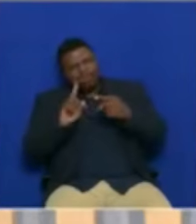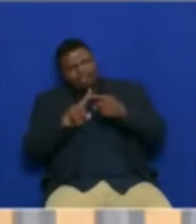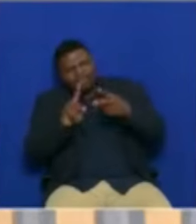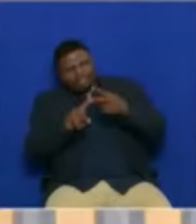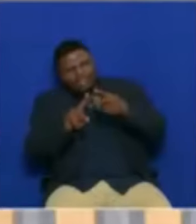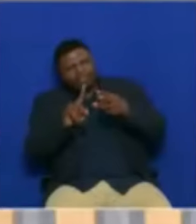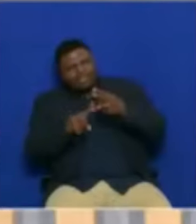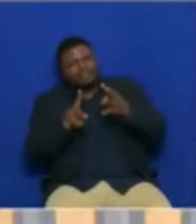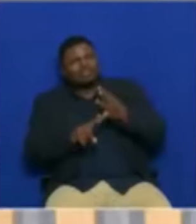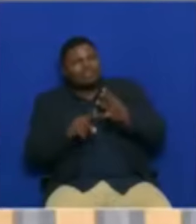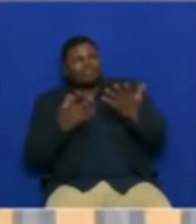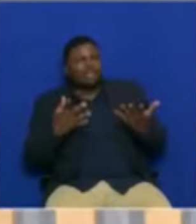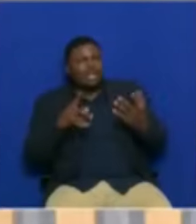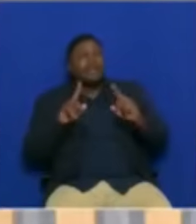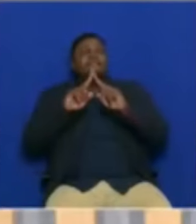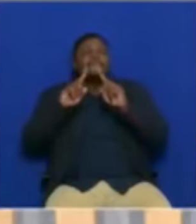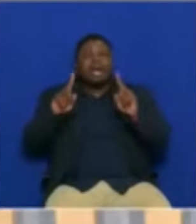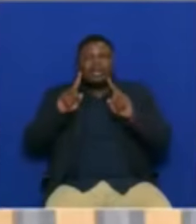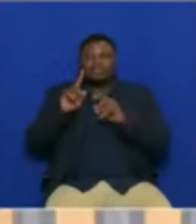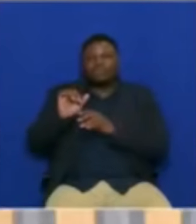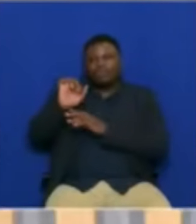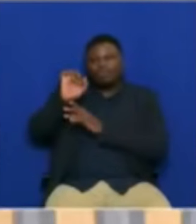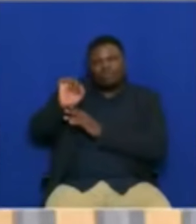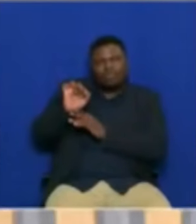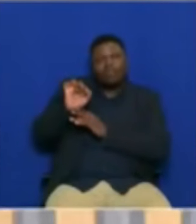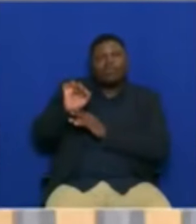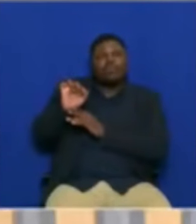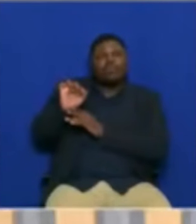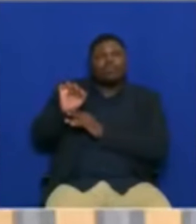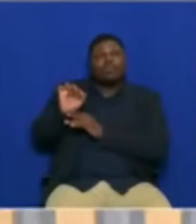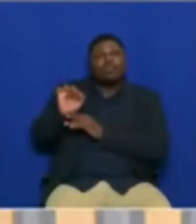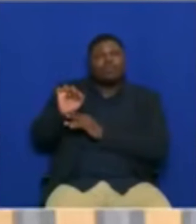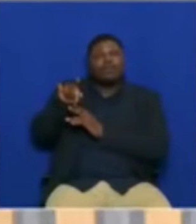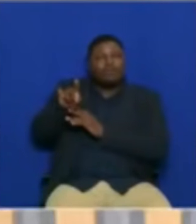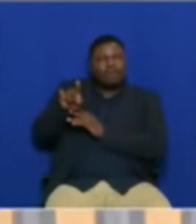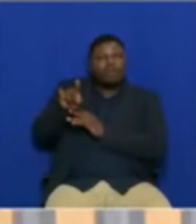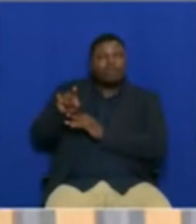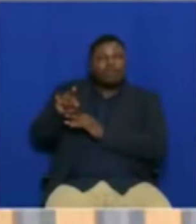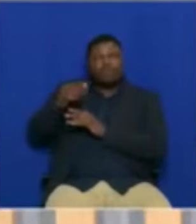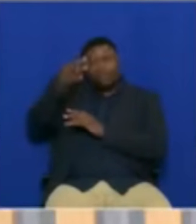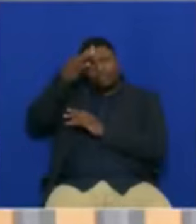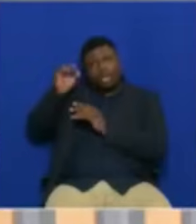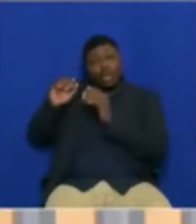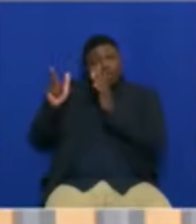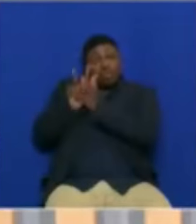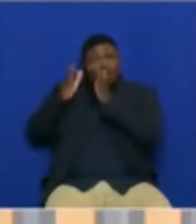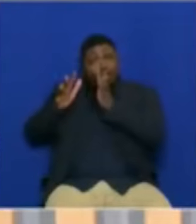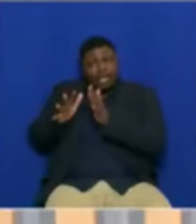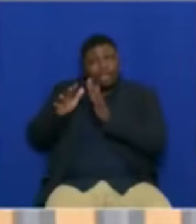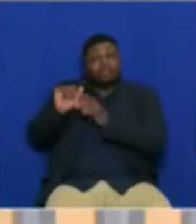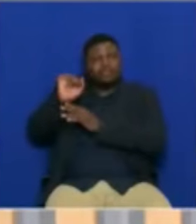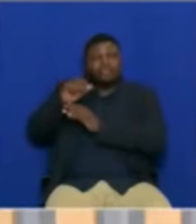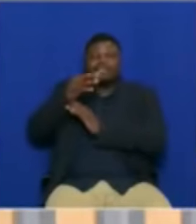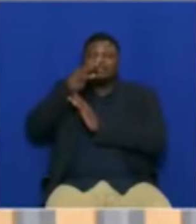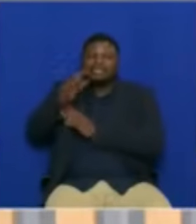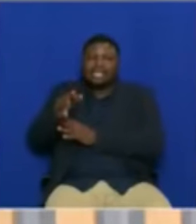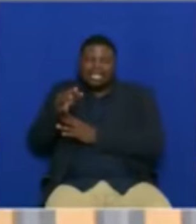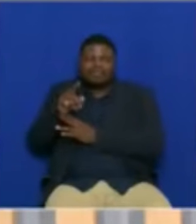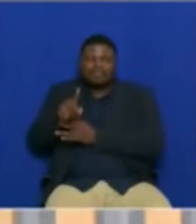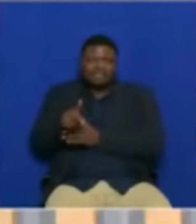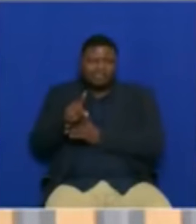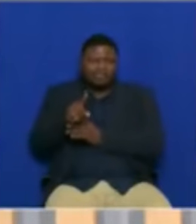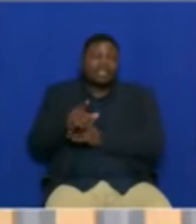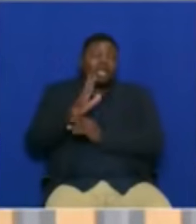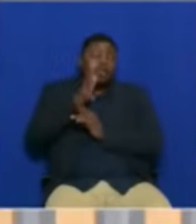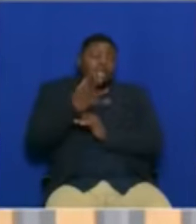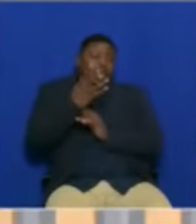the witnesses, we are not going, if I'm to preclude, if I'm to get an order, that's a condition rather, that says